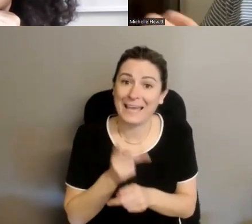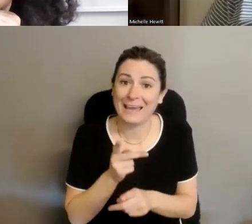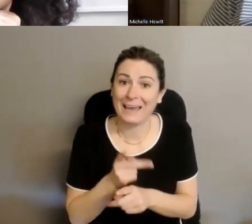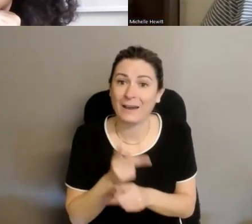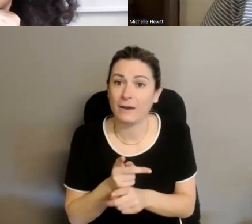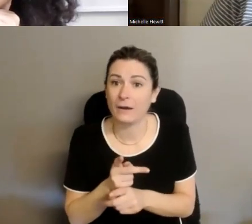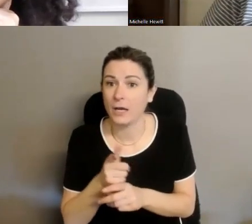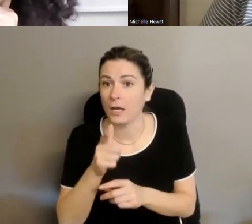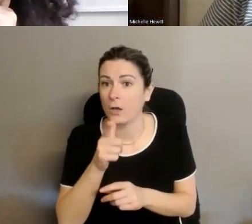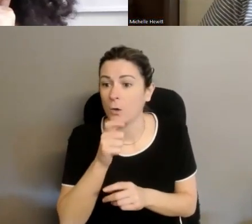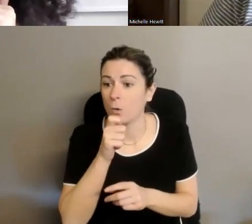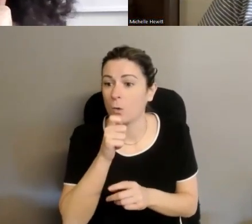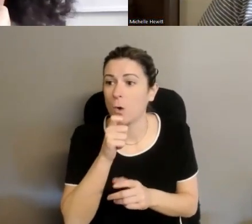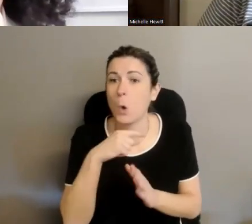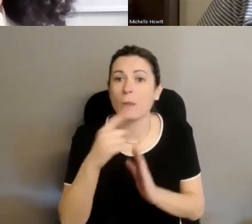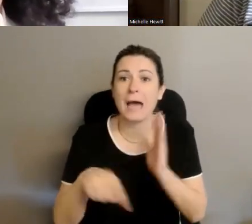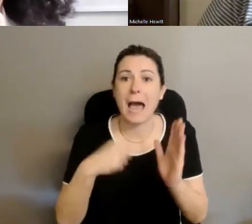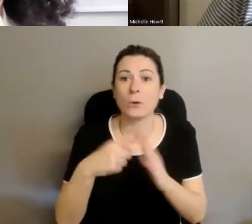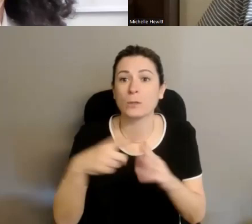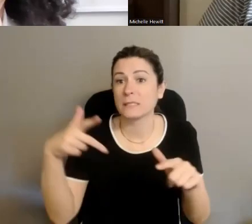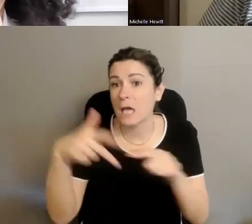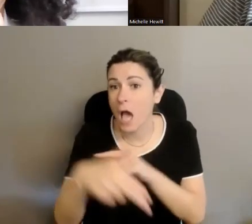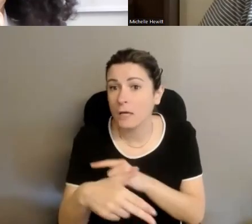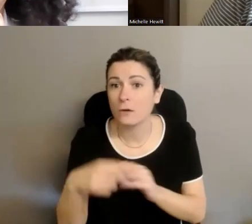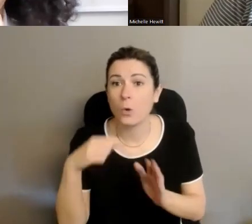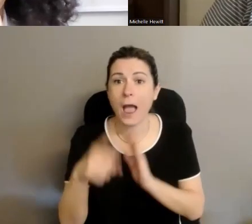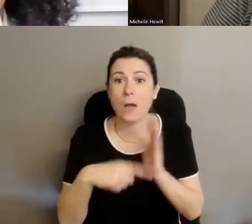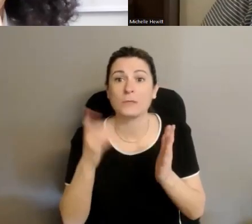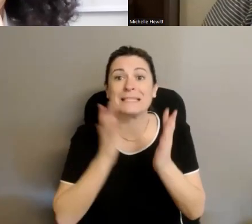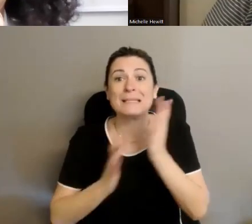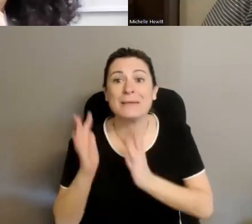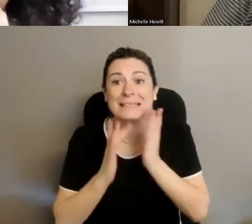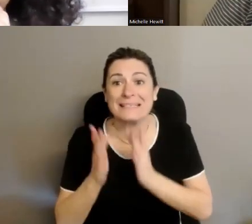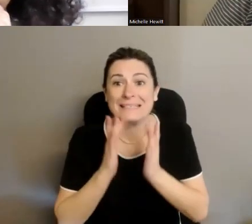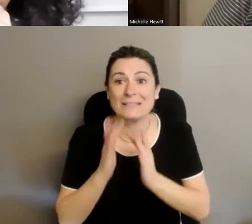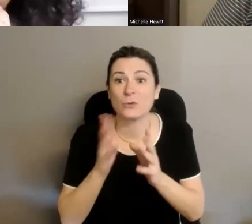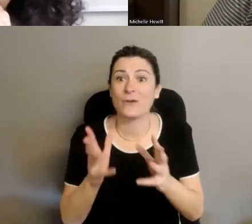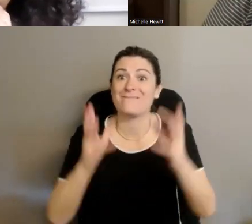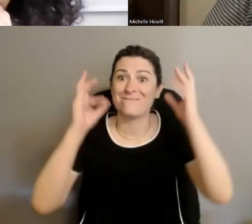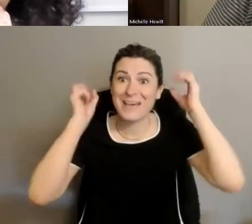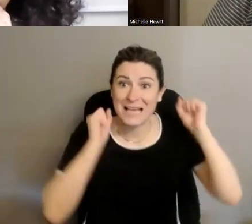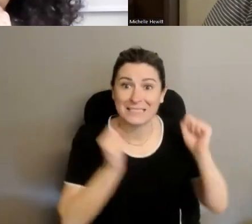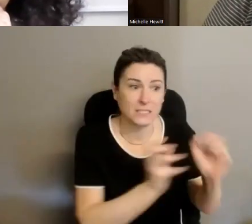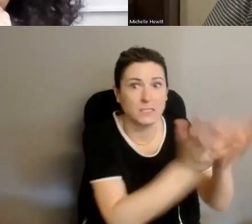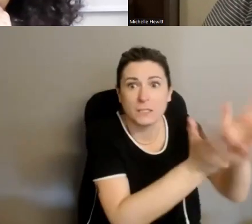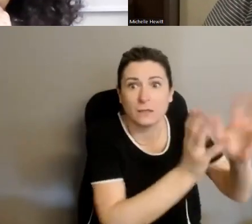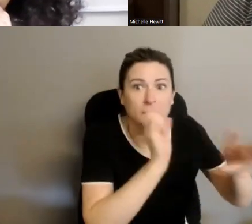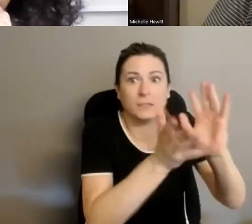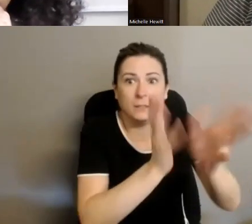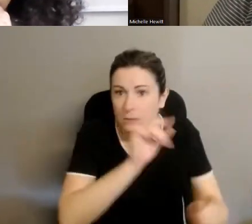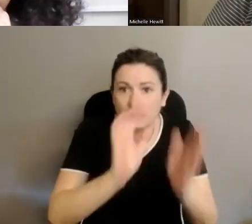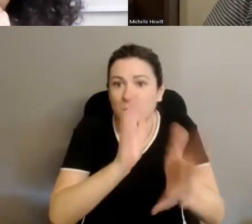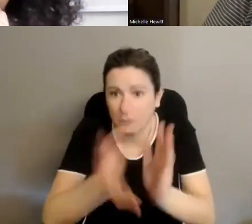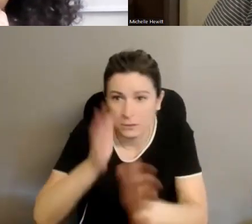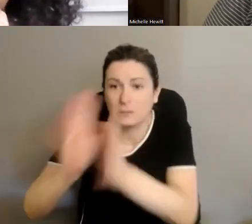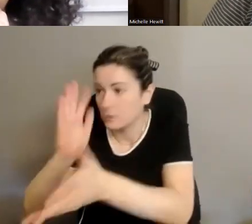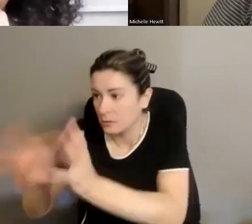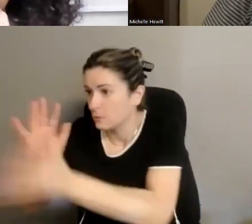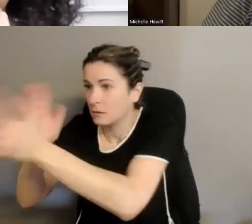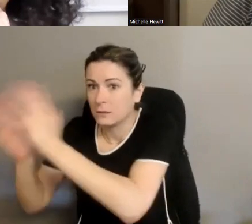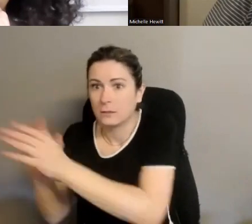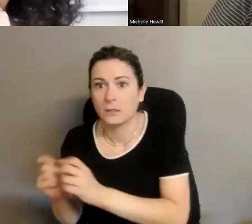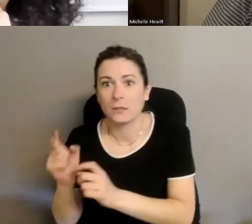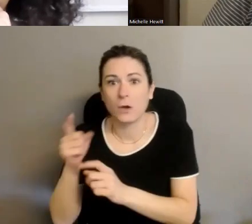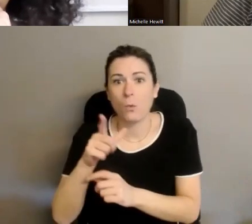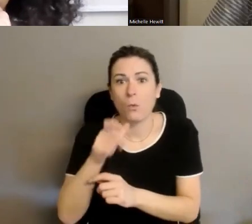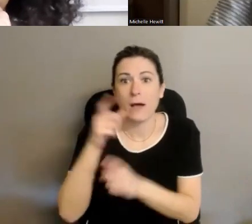who receive it. So you have these women that are being put under immense pressure by their management because